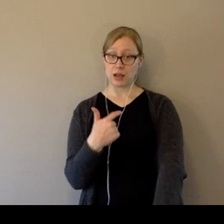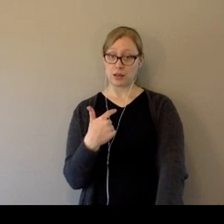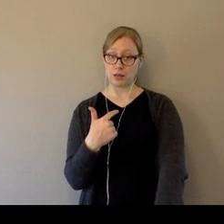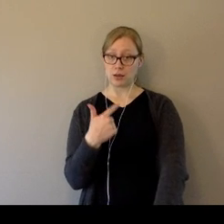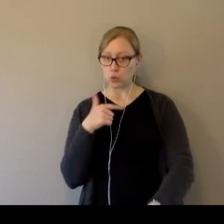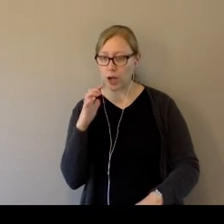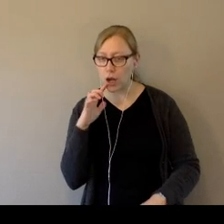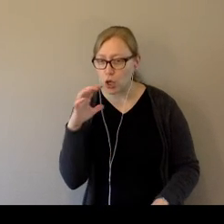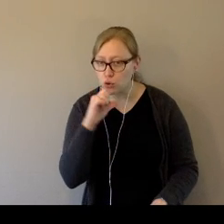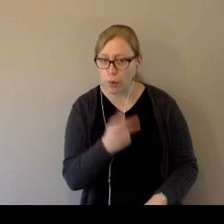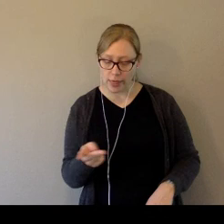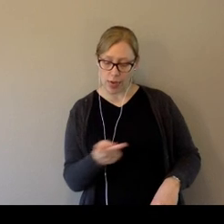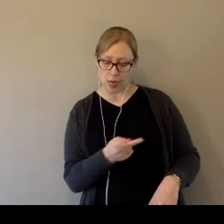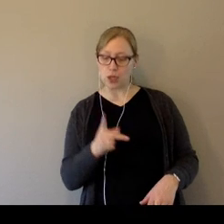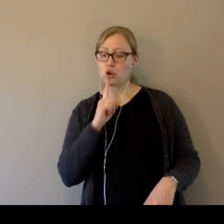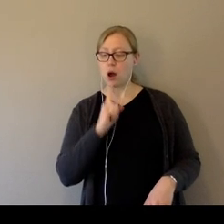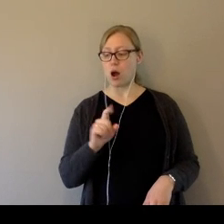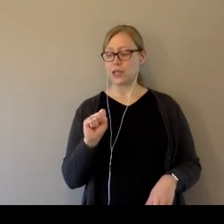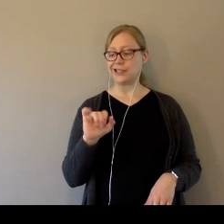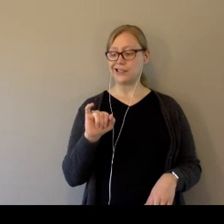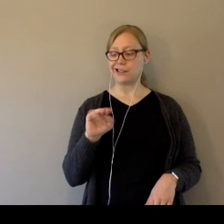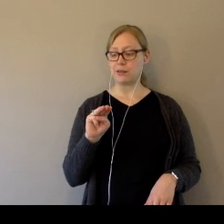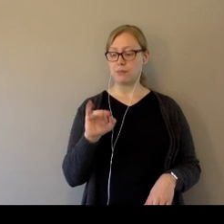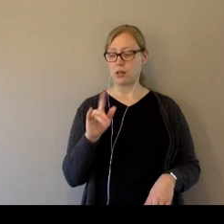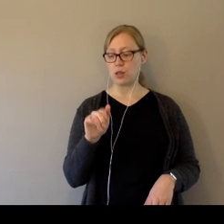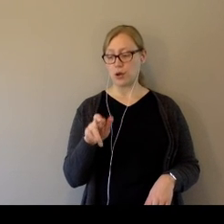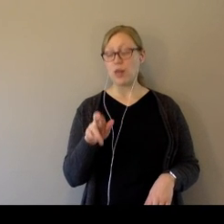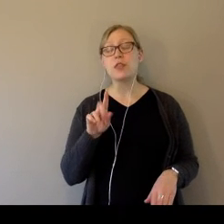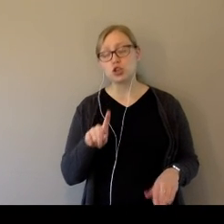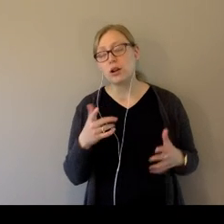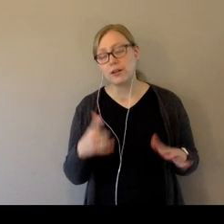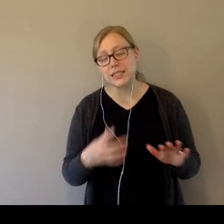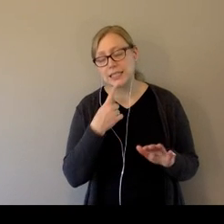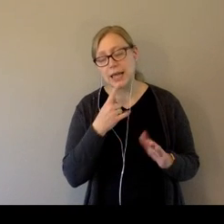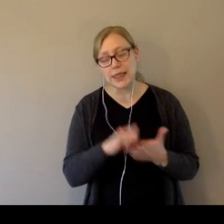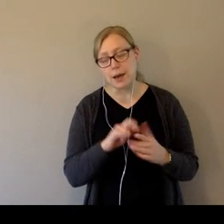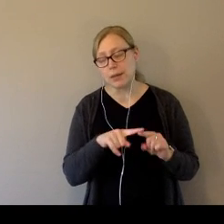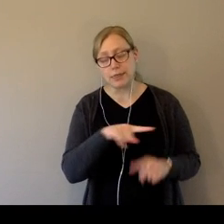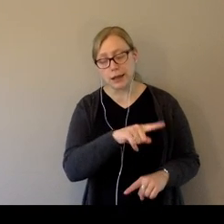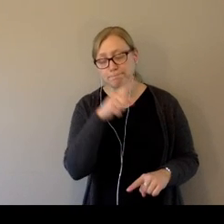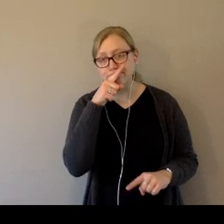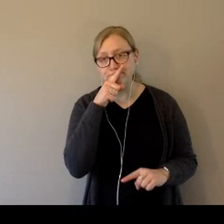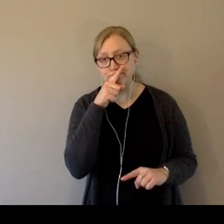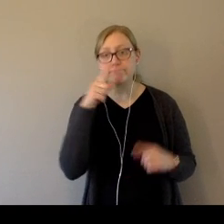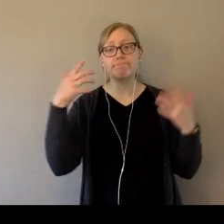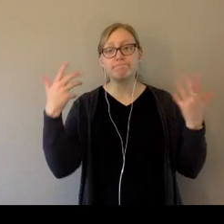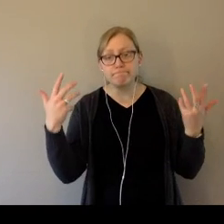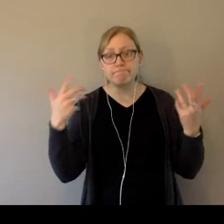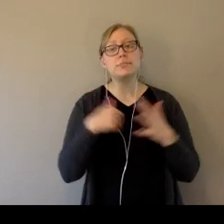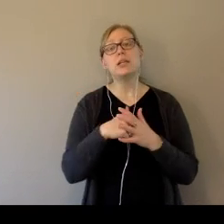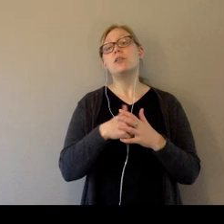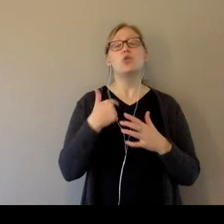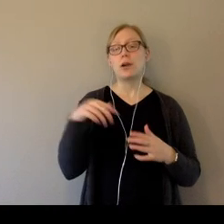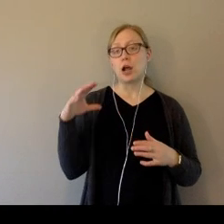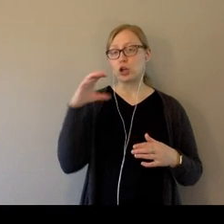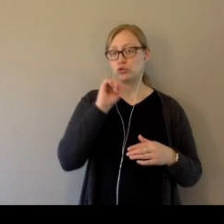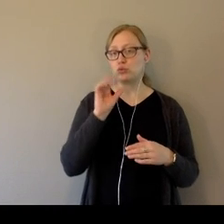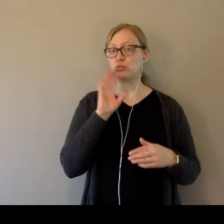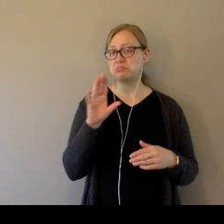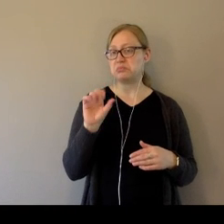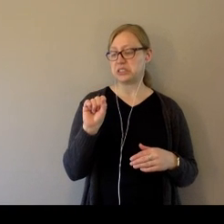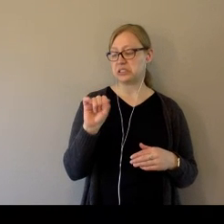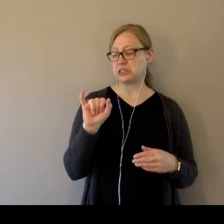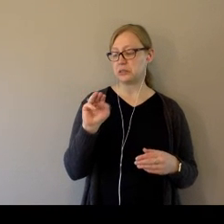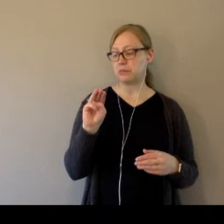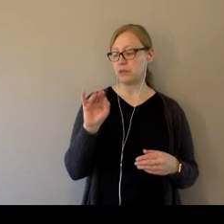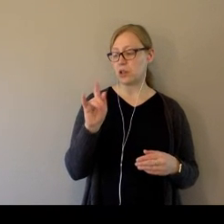They probably should have said they were similar rectangles. And so here I have, we're going to match up the corresponding